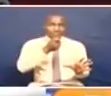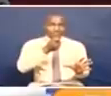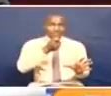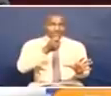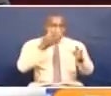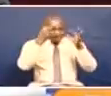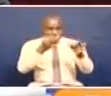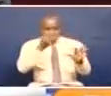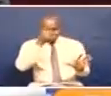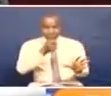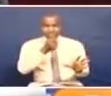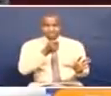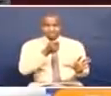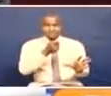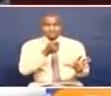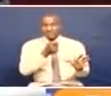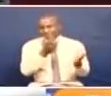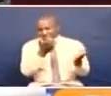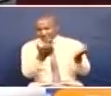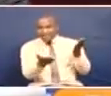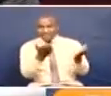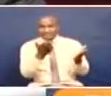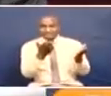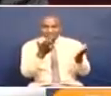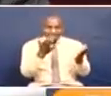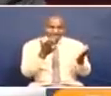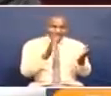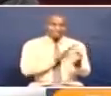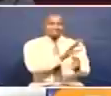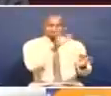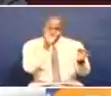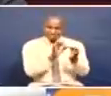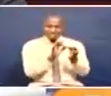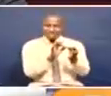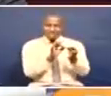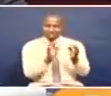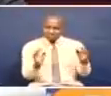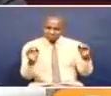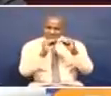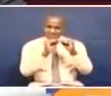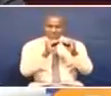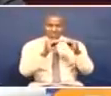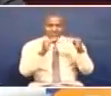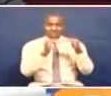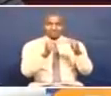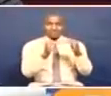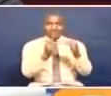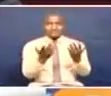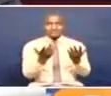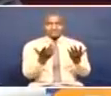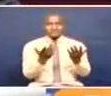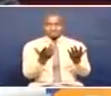the decision was made, might not be the precise basis on which democracy is founded. You know, and the questions you ask yourself after an